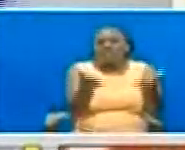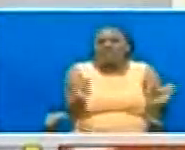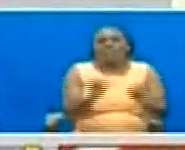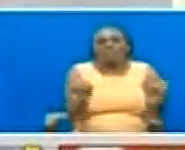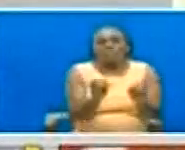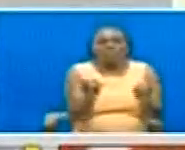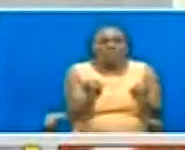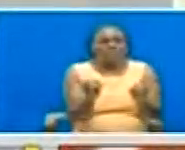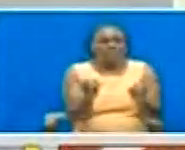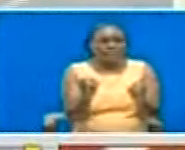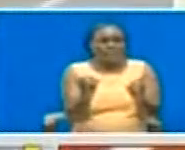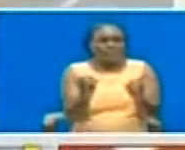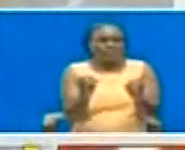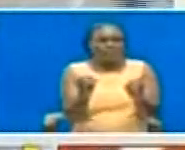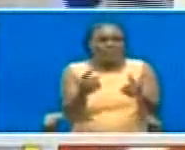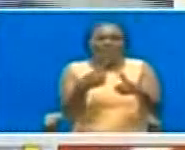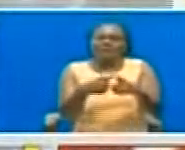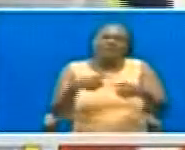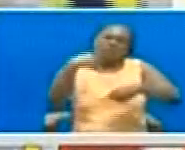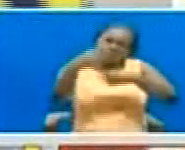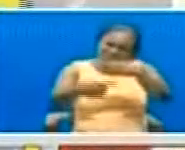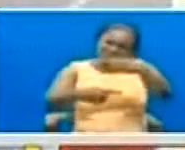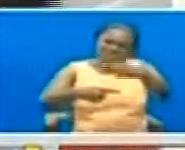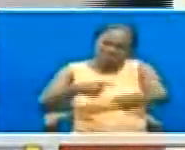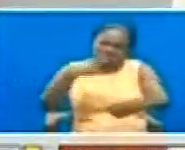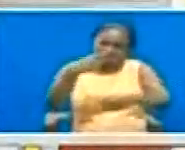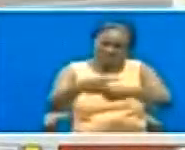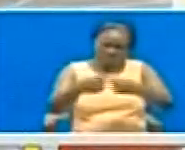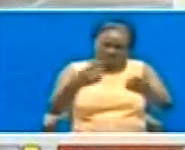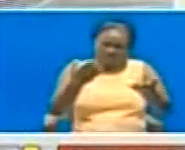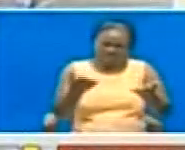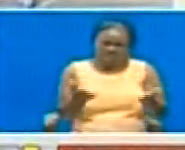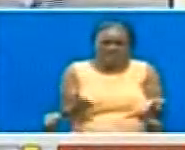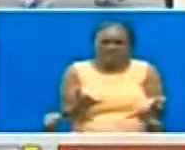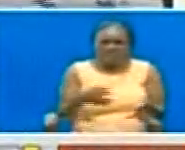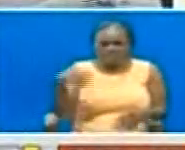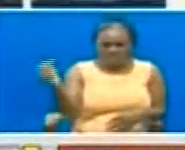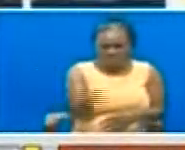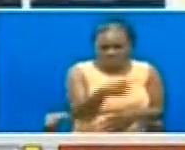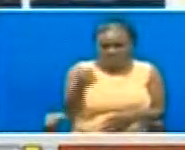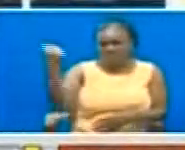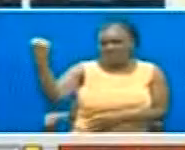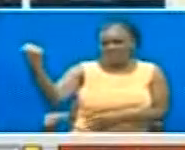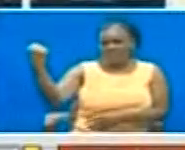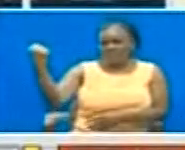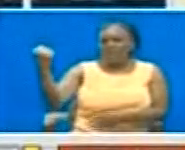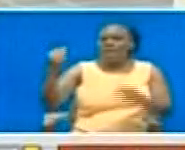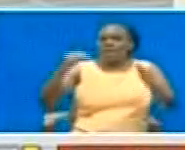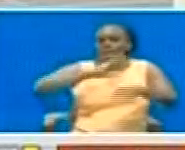mostly from the campuses, lakini tumeendelea hivyo. I think over there now, hizo miezi tano hivi, kila mtu ameanza